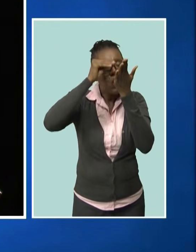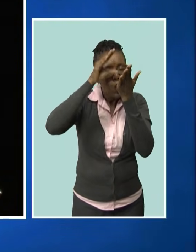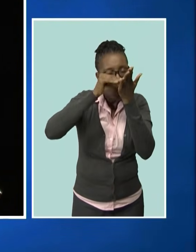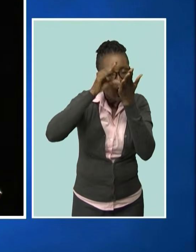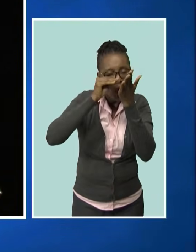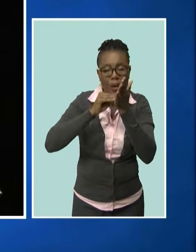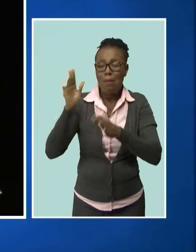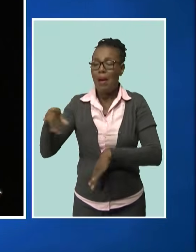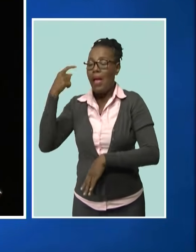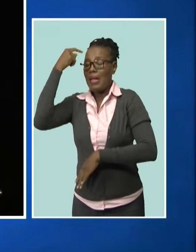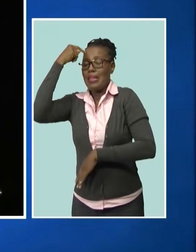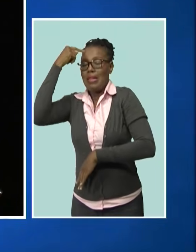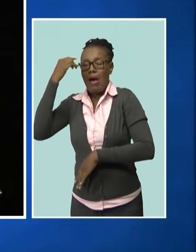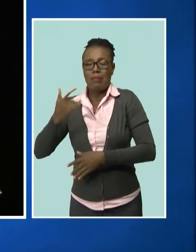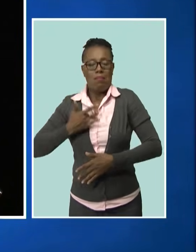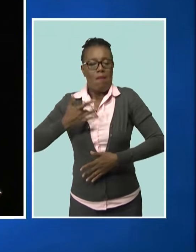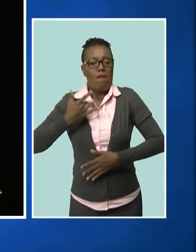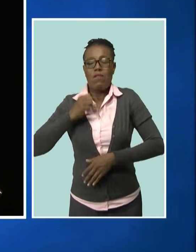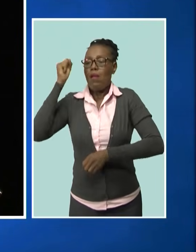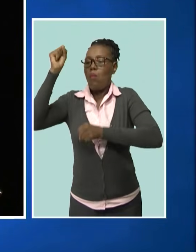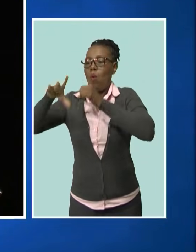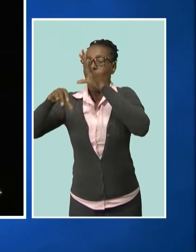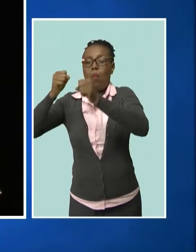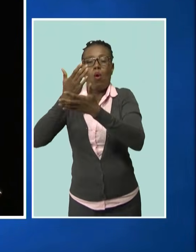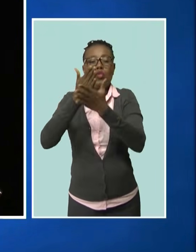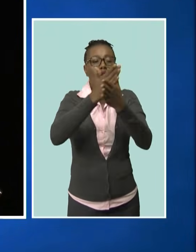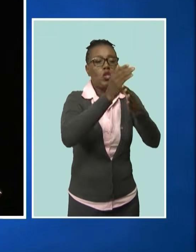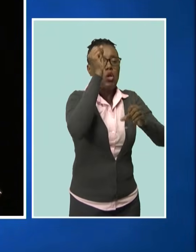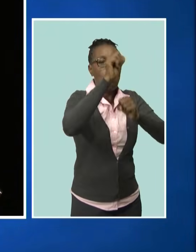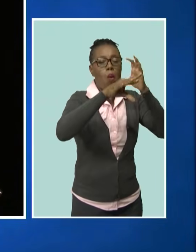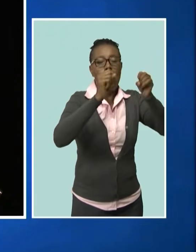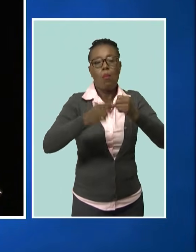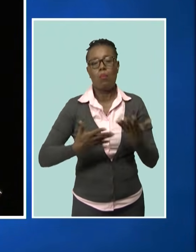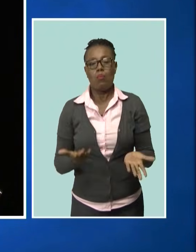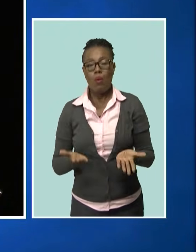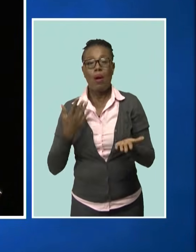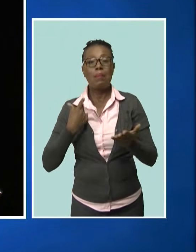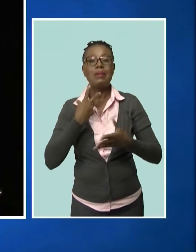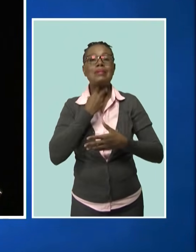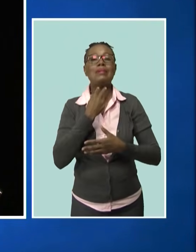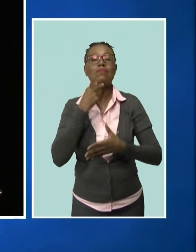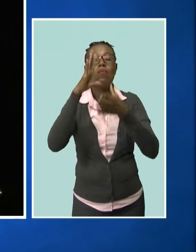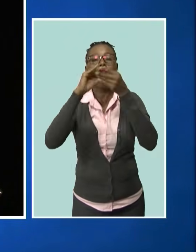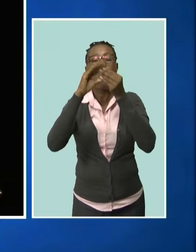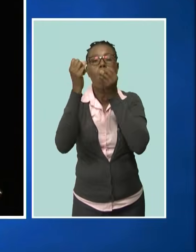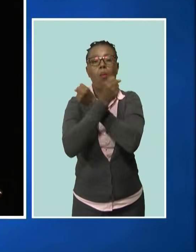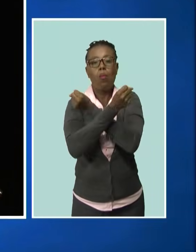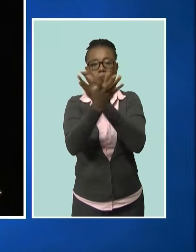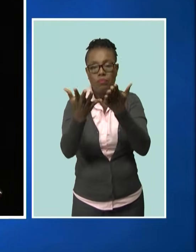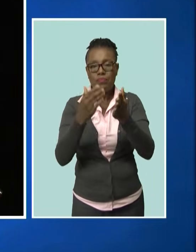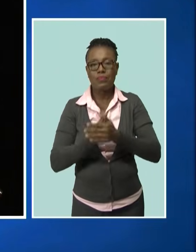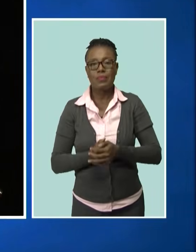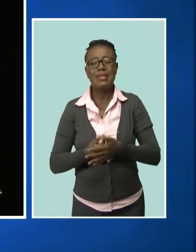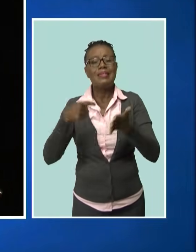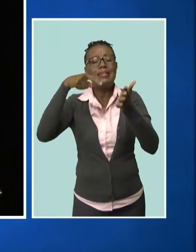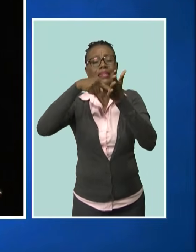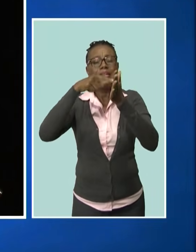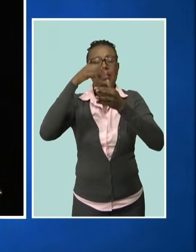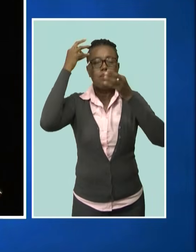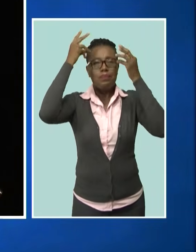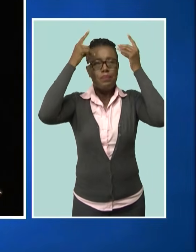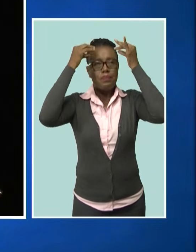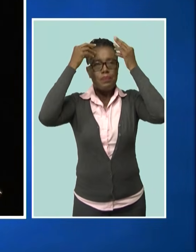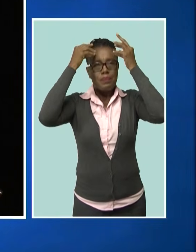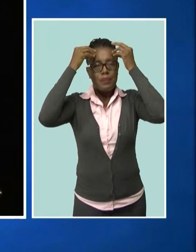finding your voice. This is a space to reflect and be empowered, a chance to think deeply about how